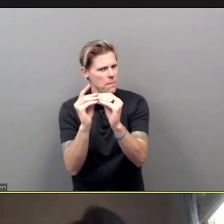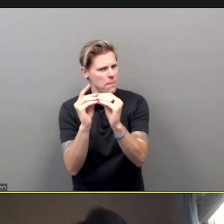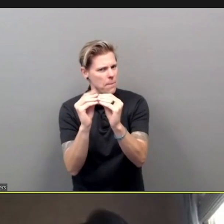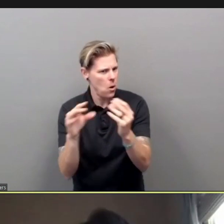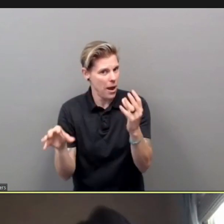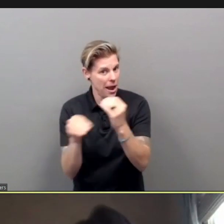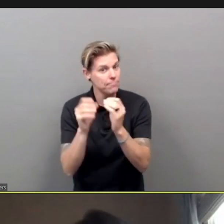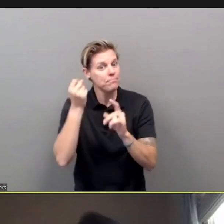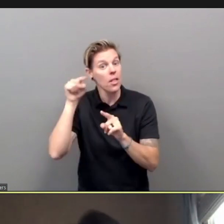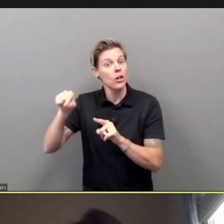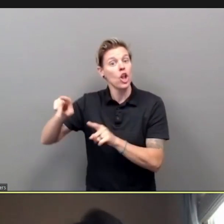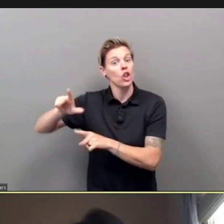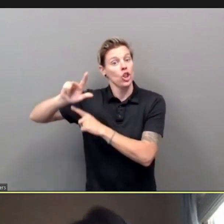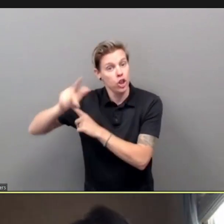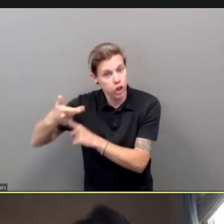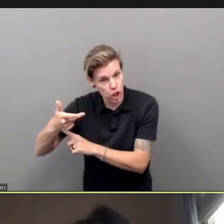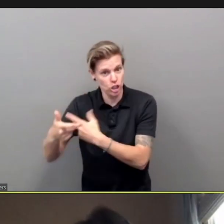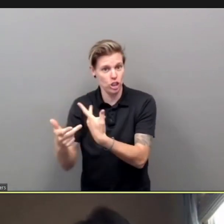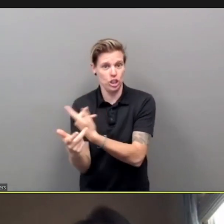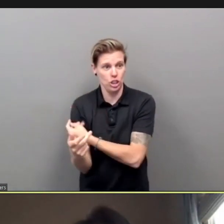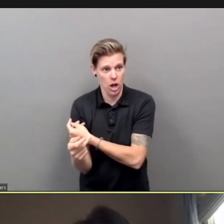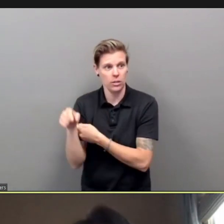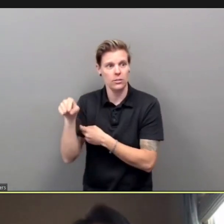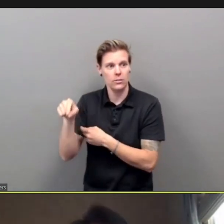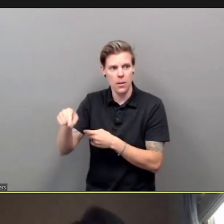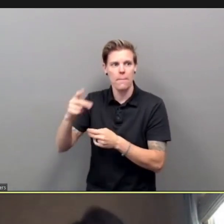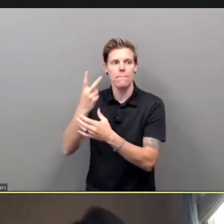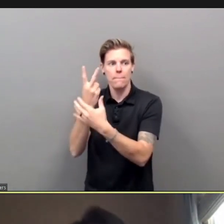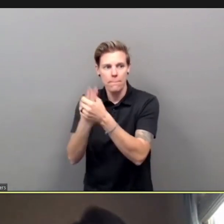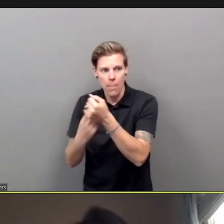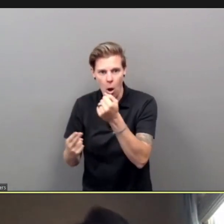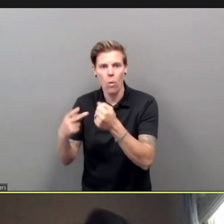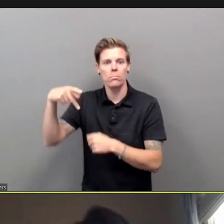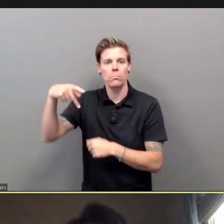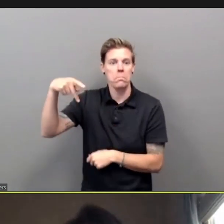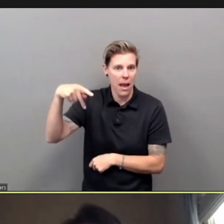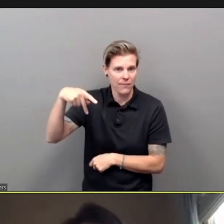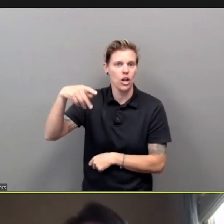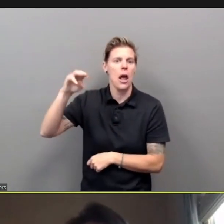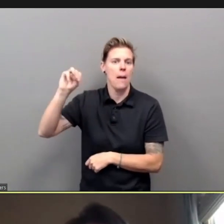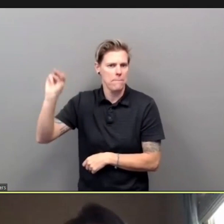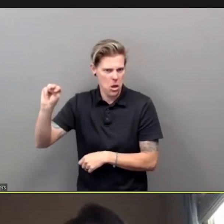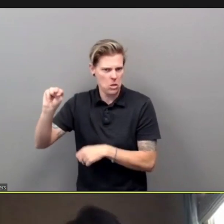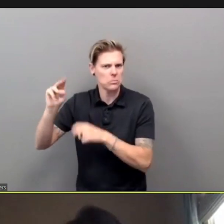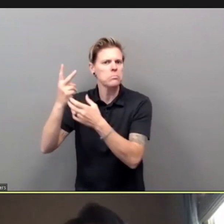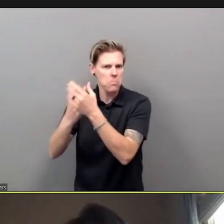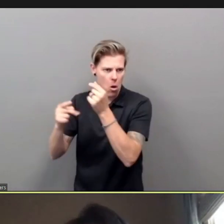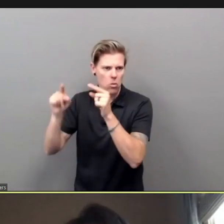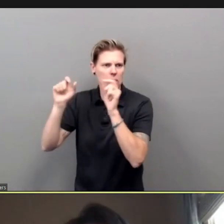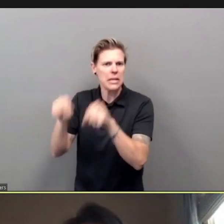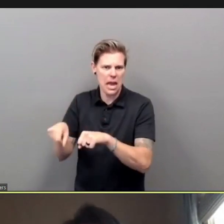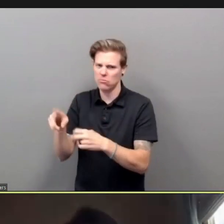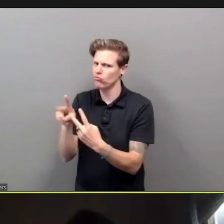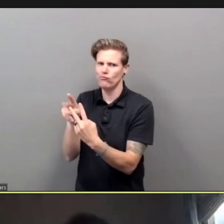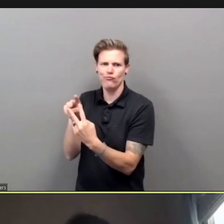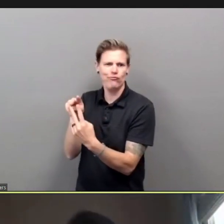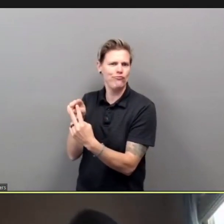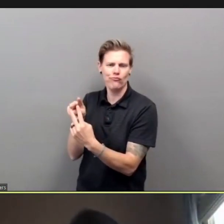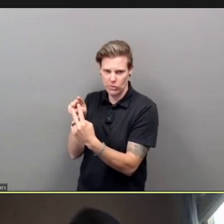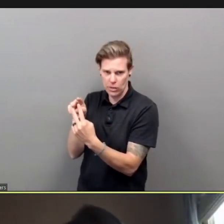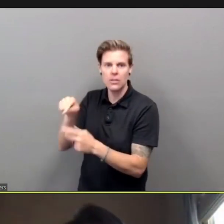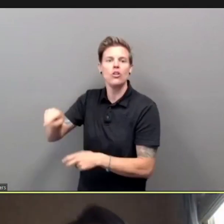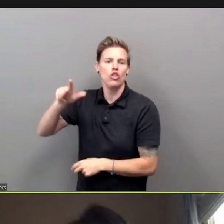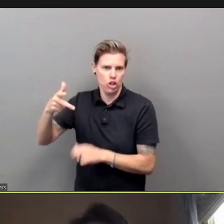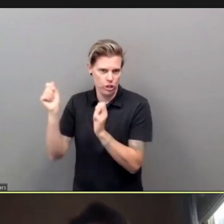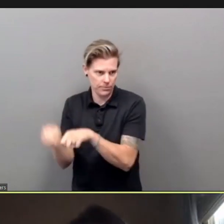is Pfizer and Moderna was EUA approved. So you can get Pfizer or Moderna in that case. For the booster dose